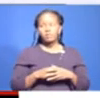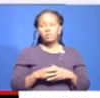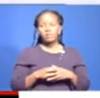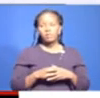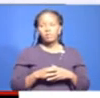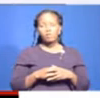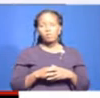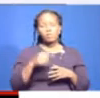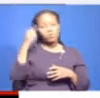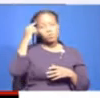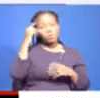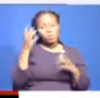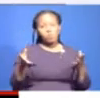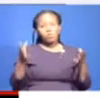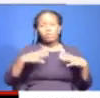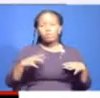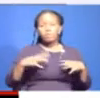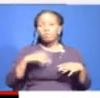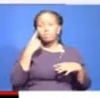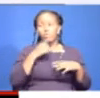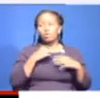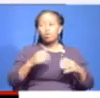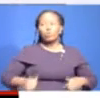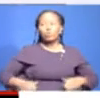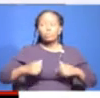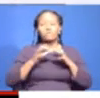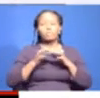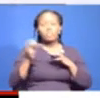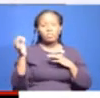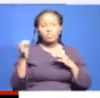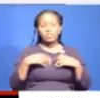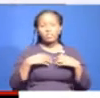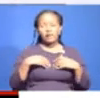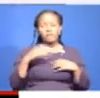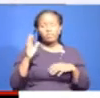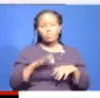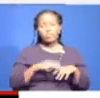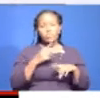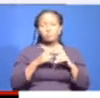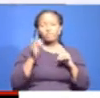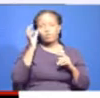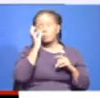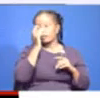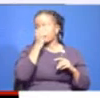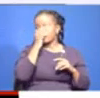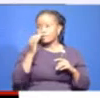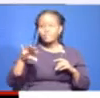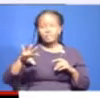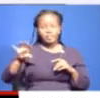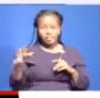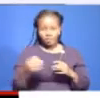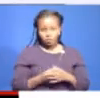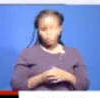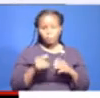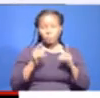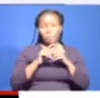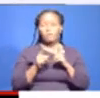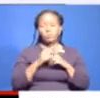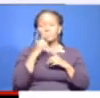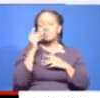for those who live the longest, they happen to be women coming from Nyeri County. Then she said something very scary,